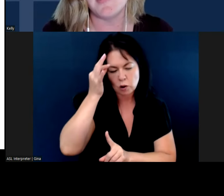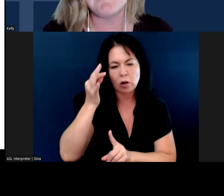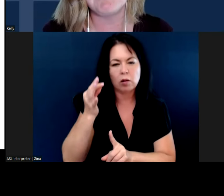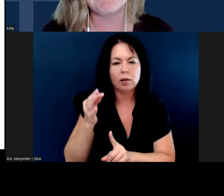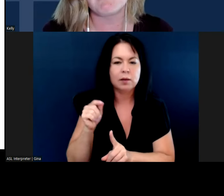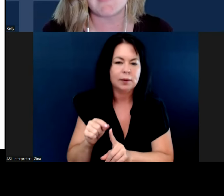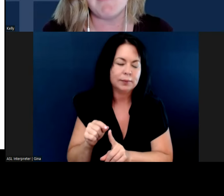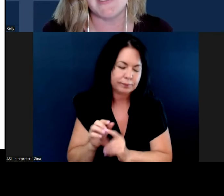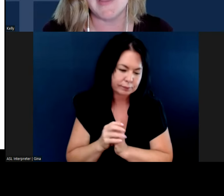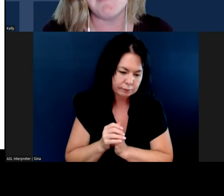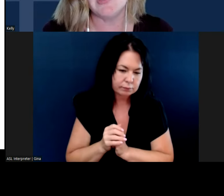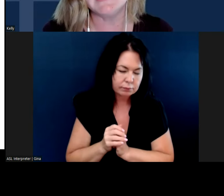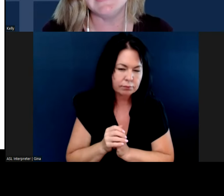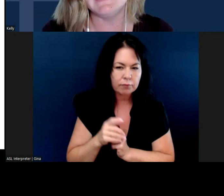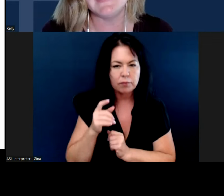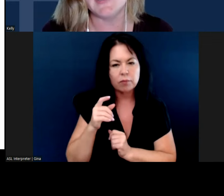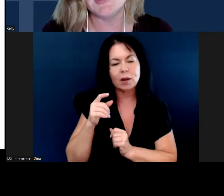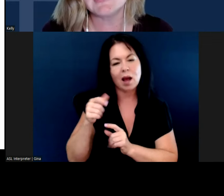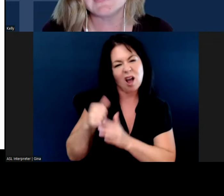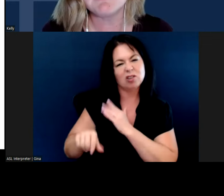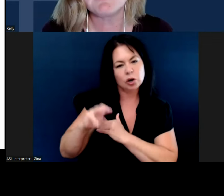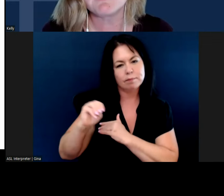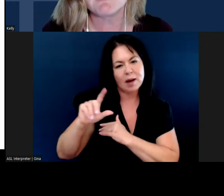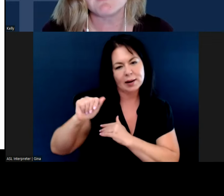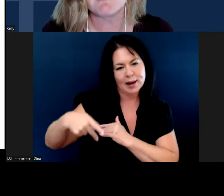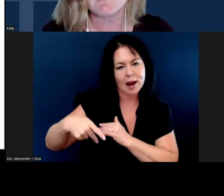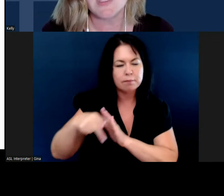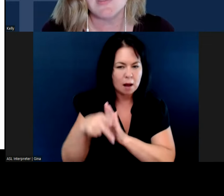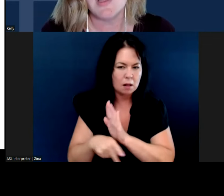federal Medigap policy standards.